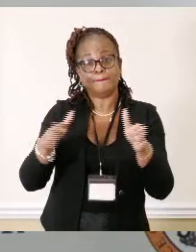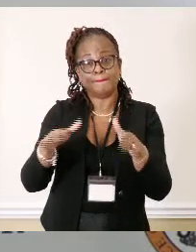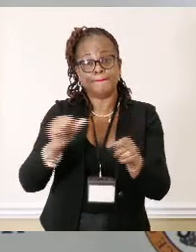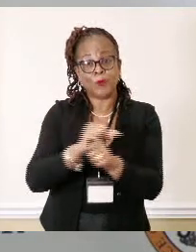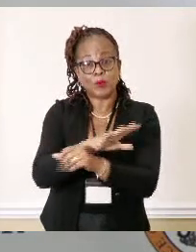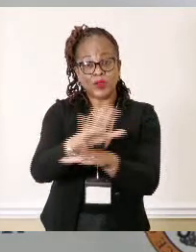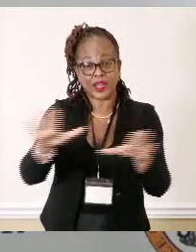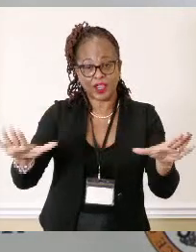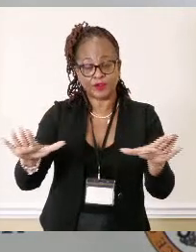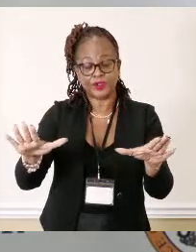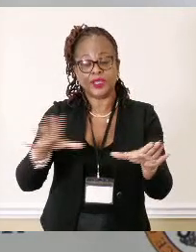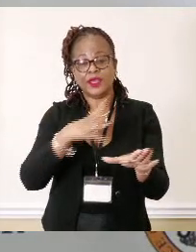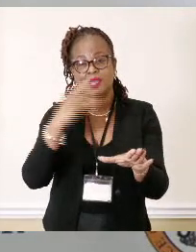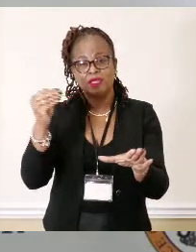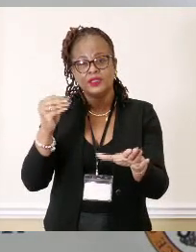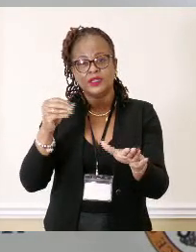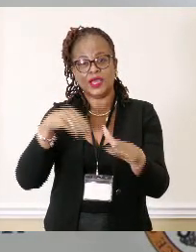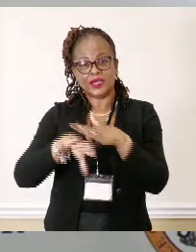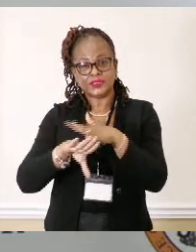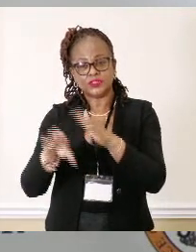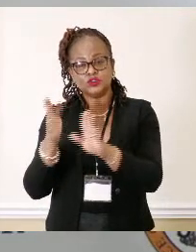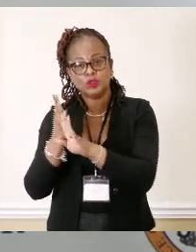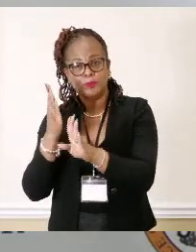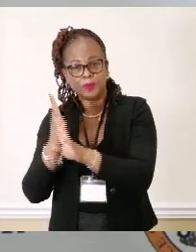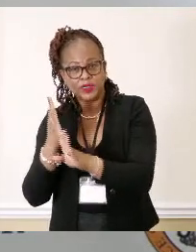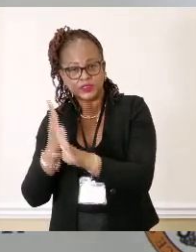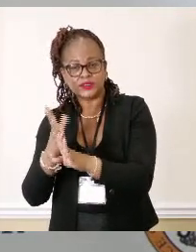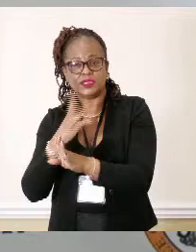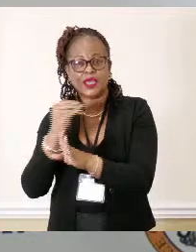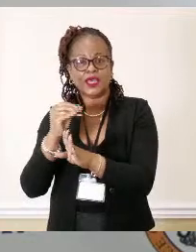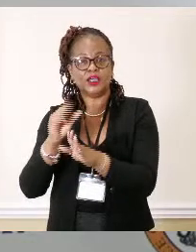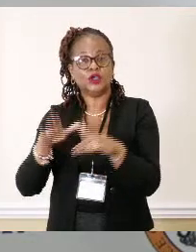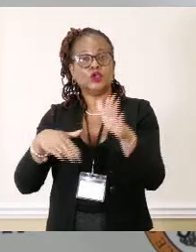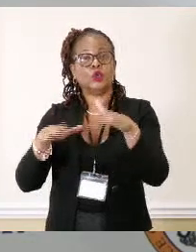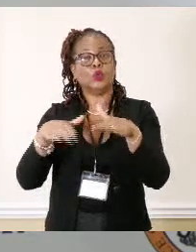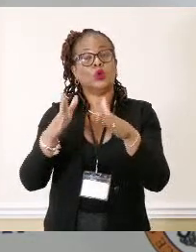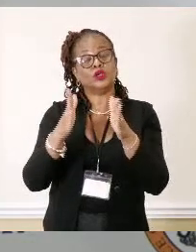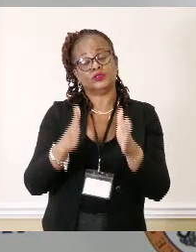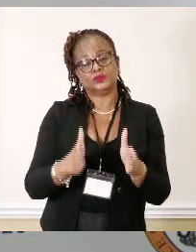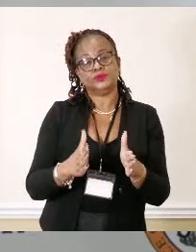areas, access to bus routes, and pedestrian traffic.